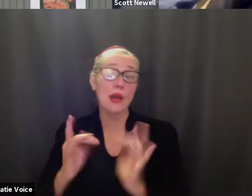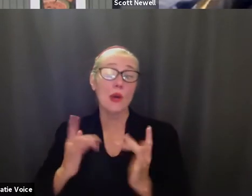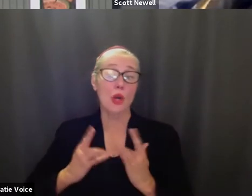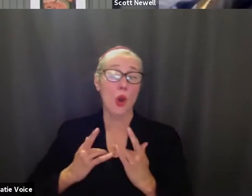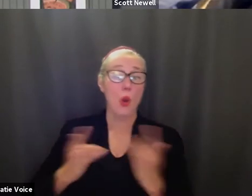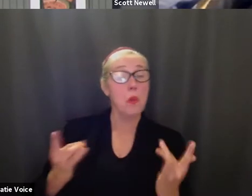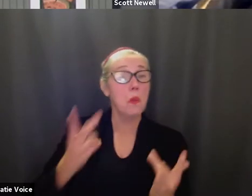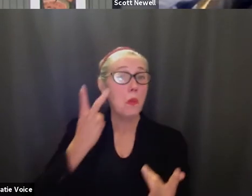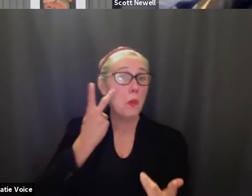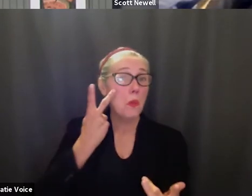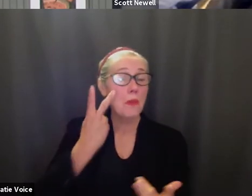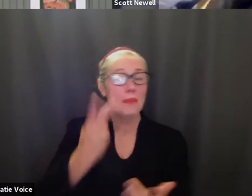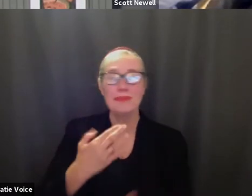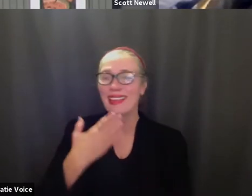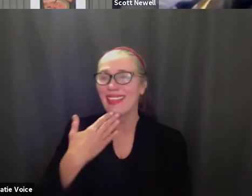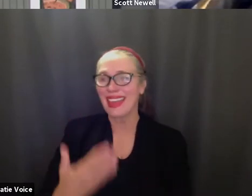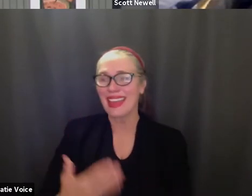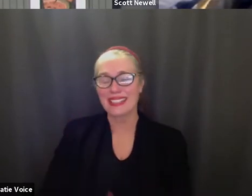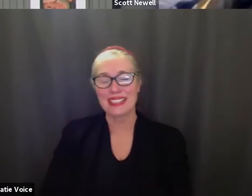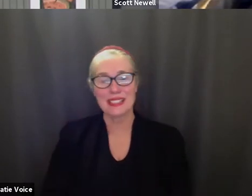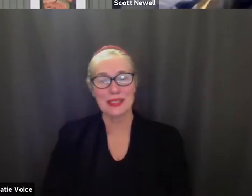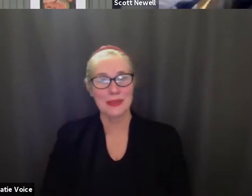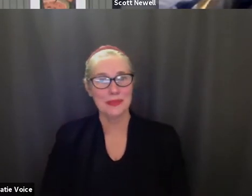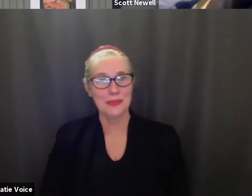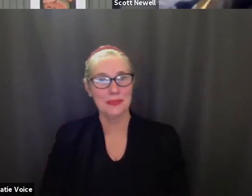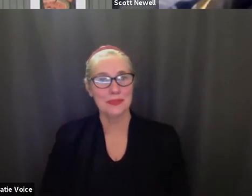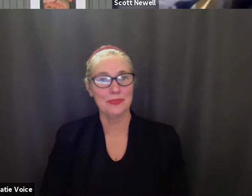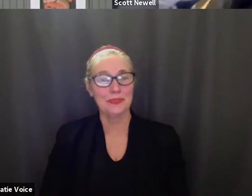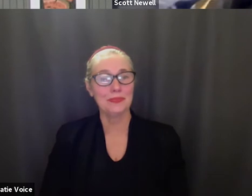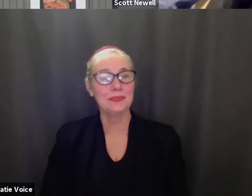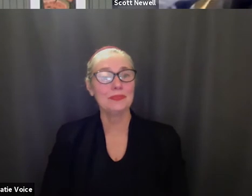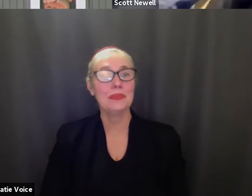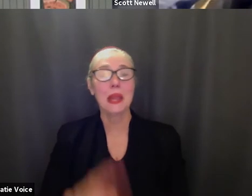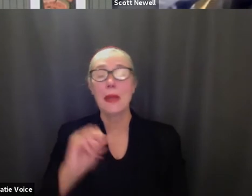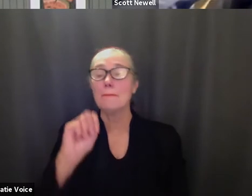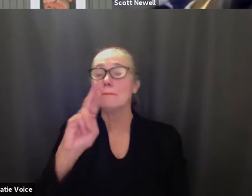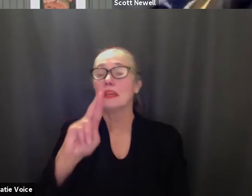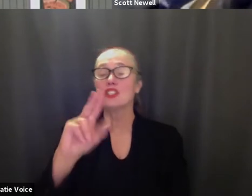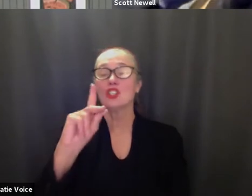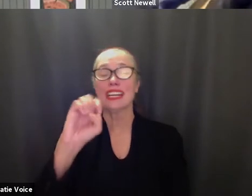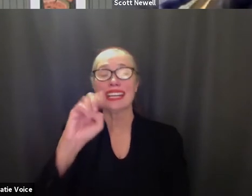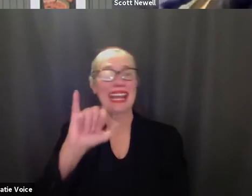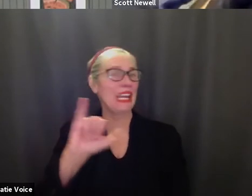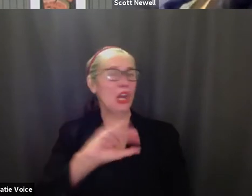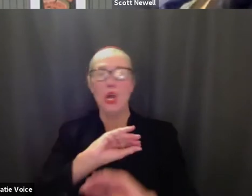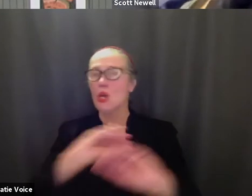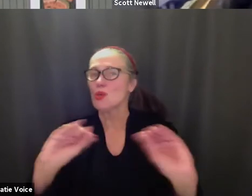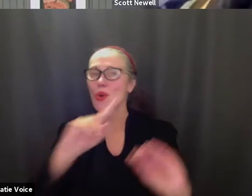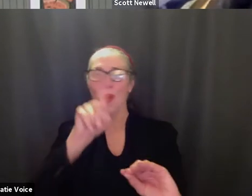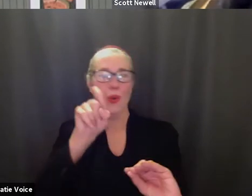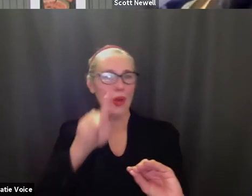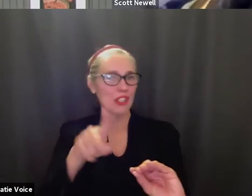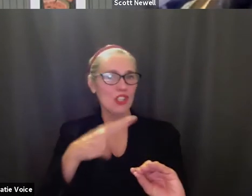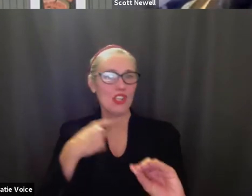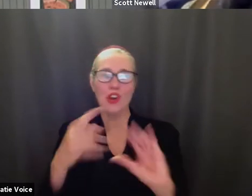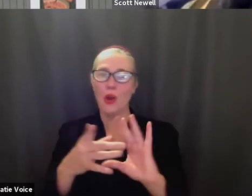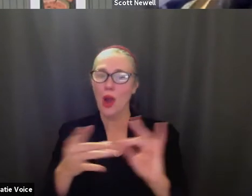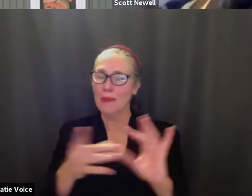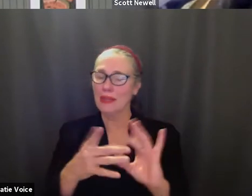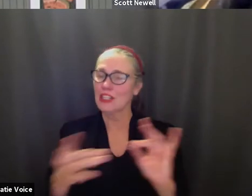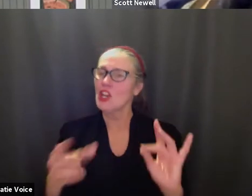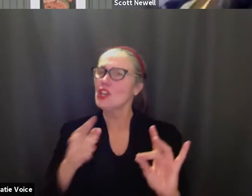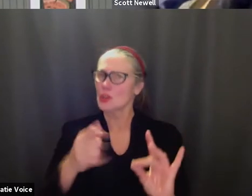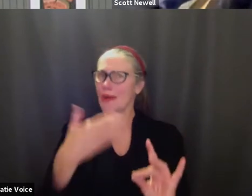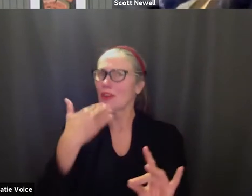thanks mr kelly uh no no questions or comments at this moment you all had such great